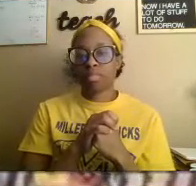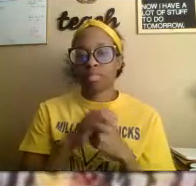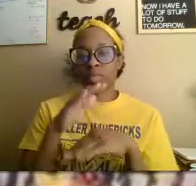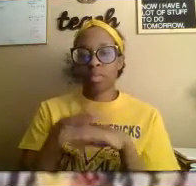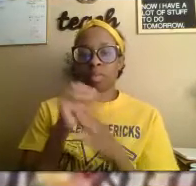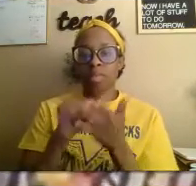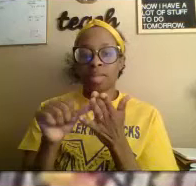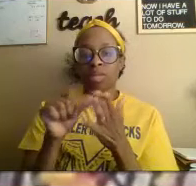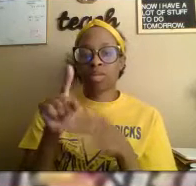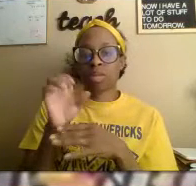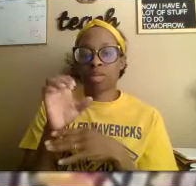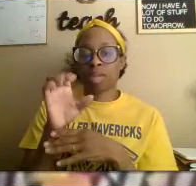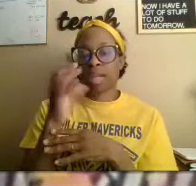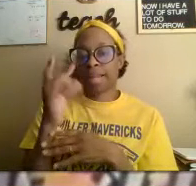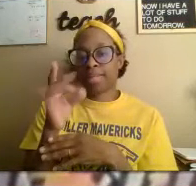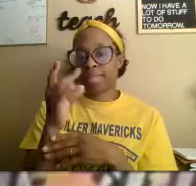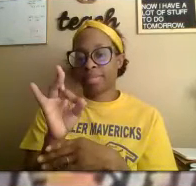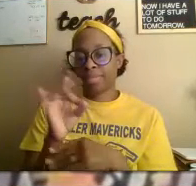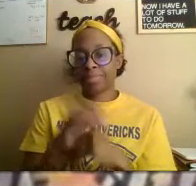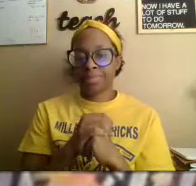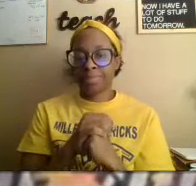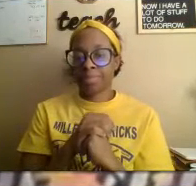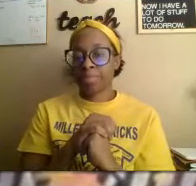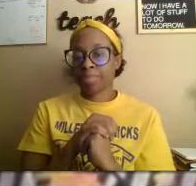On page 118,